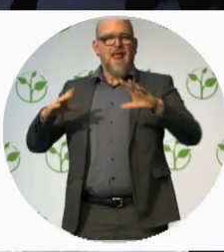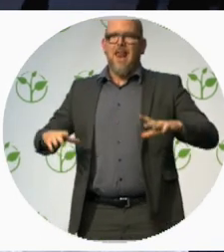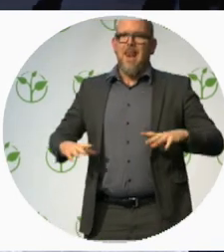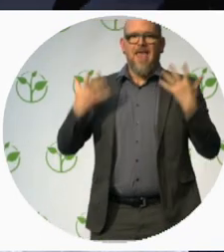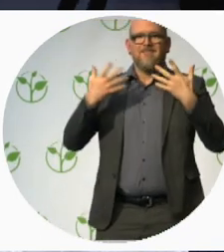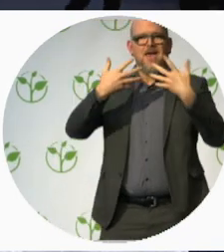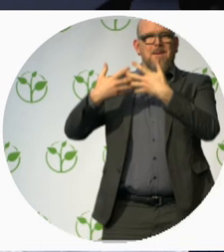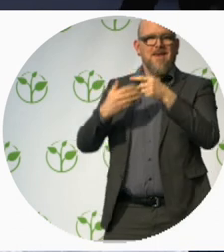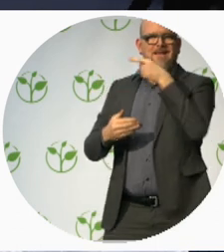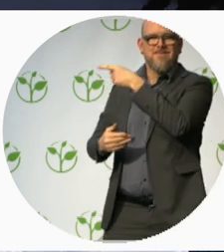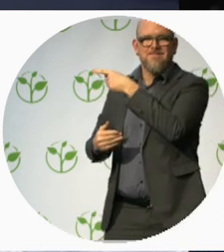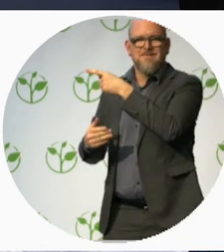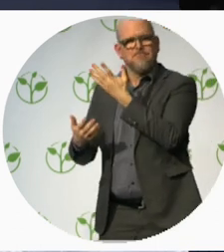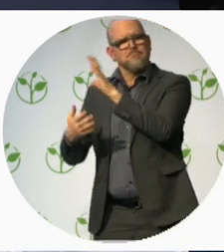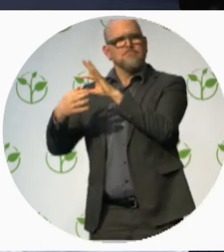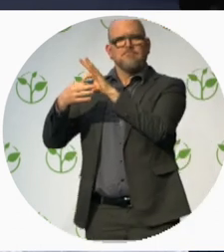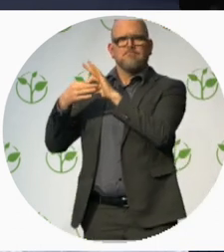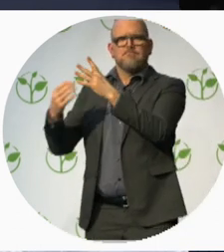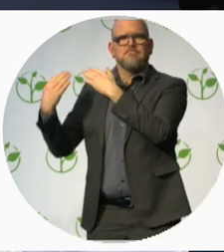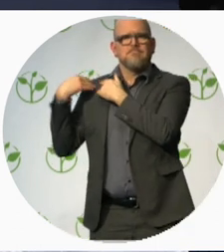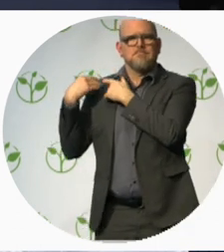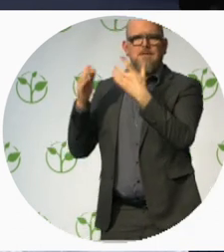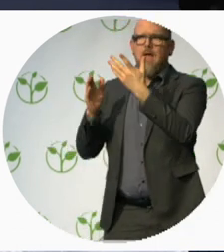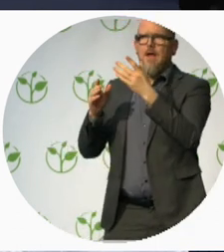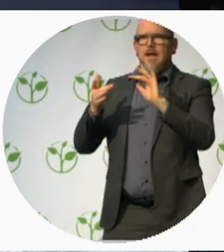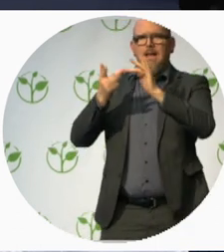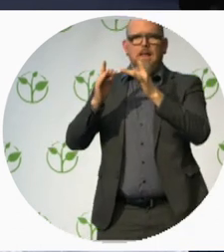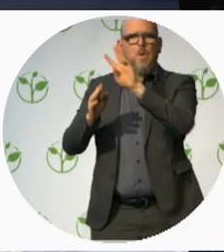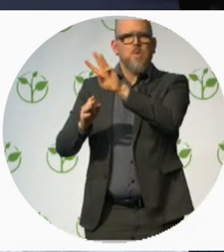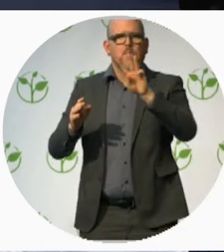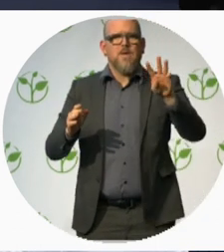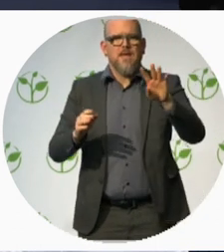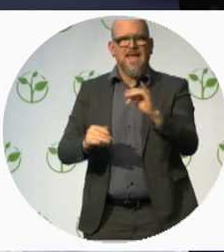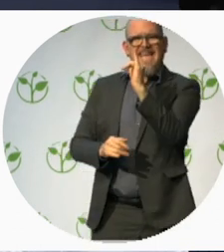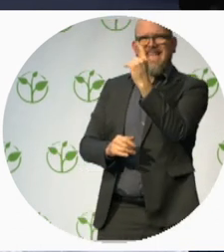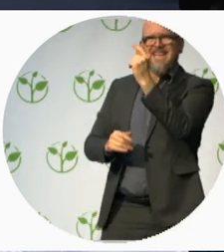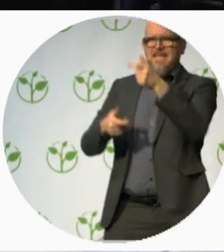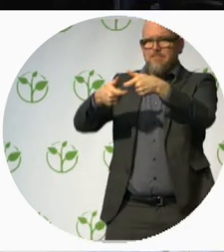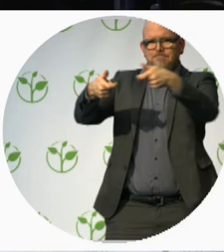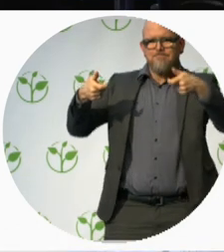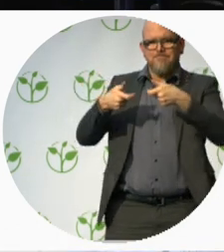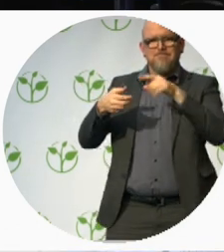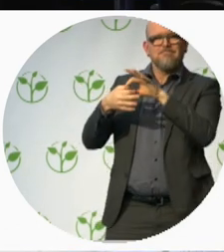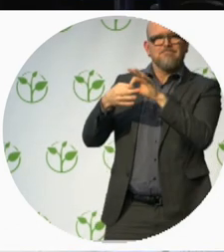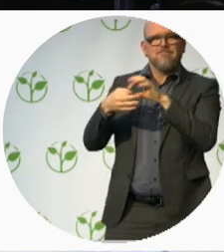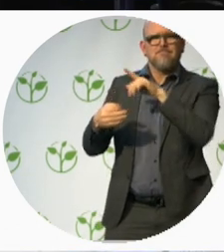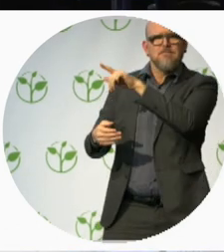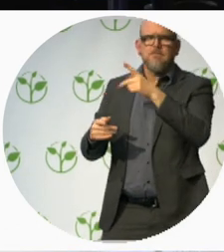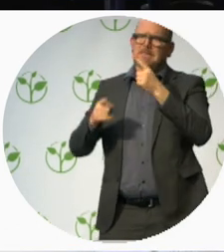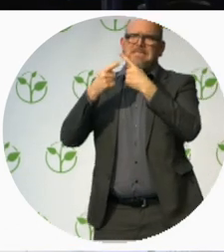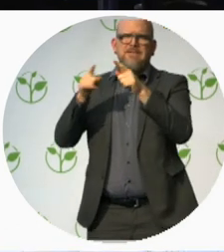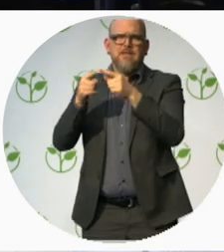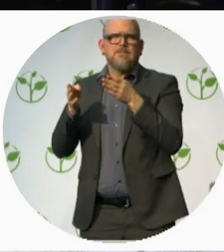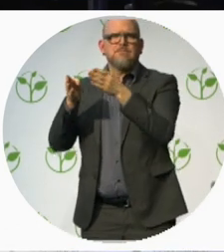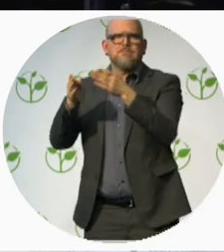The organization has developed an online IT platform that provides tens of thousands of parents and caregivers with personalized